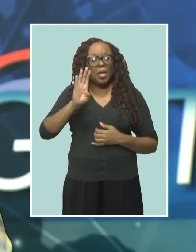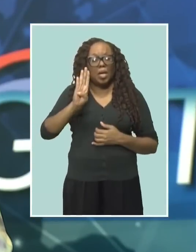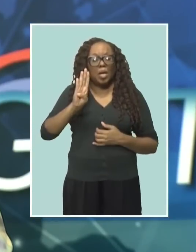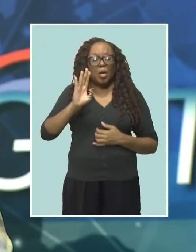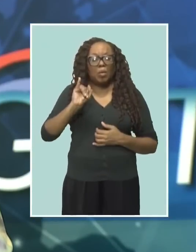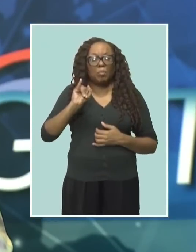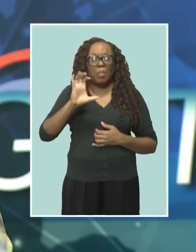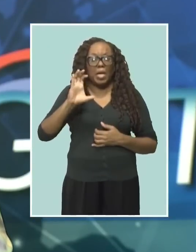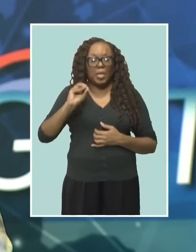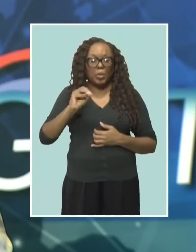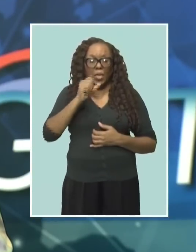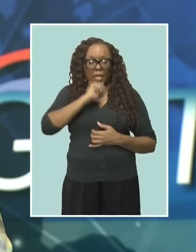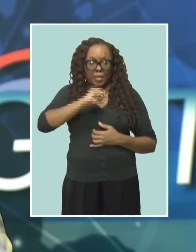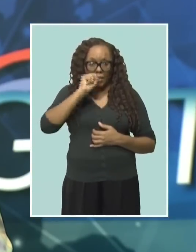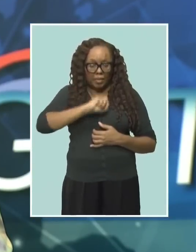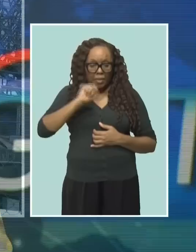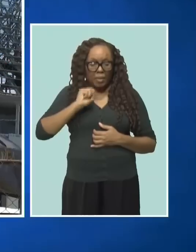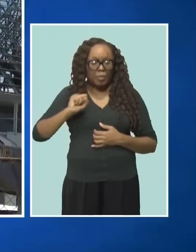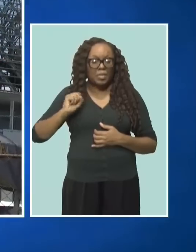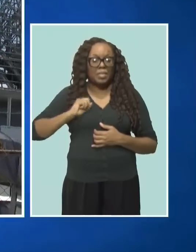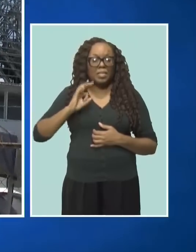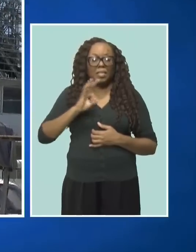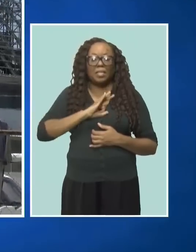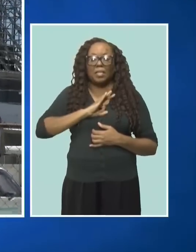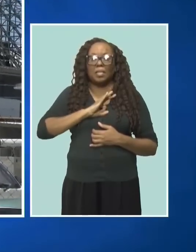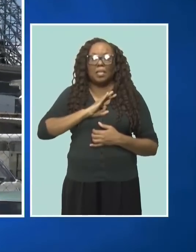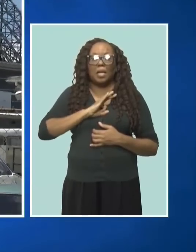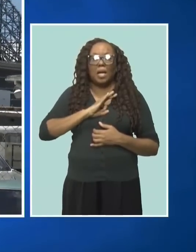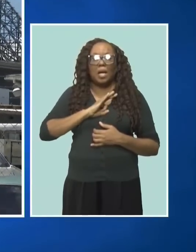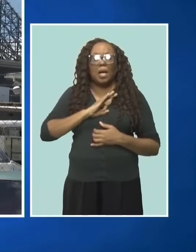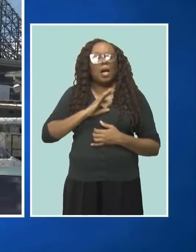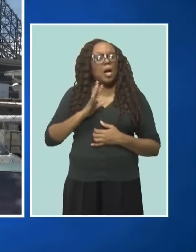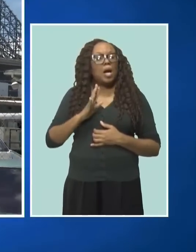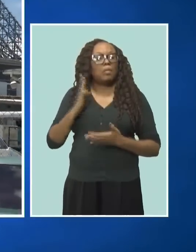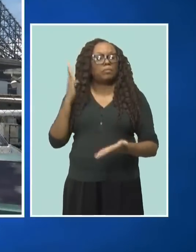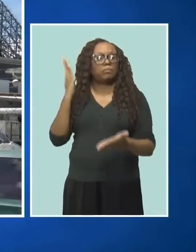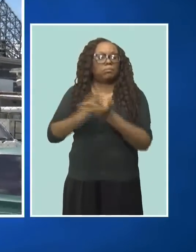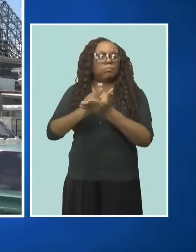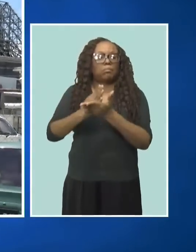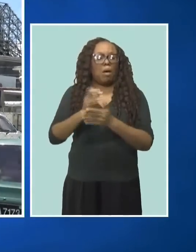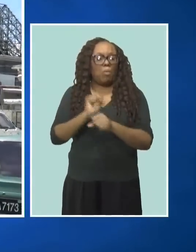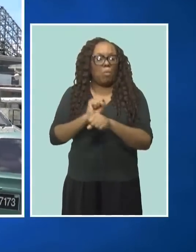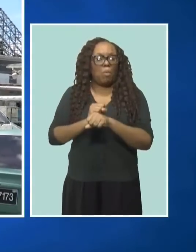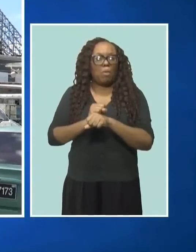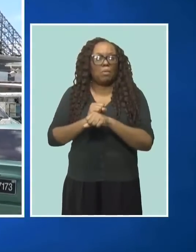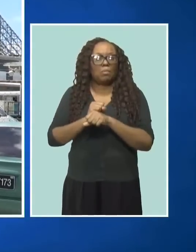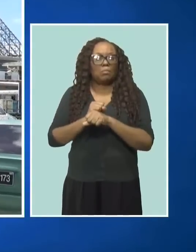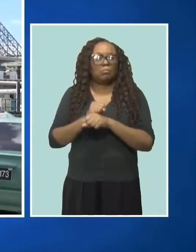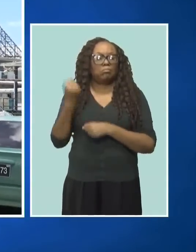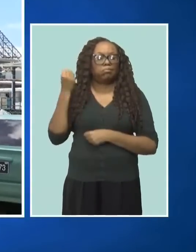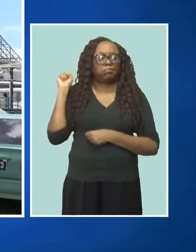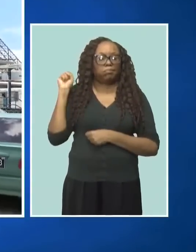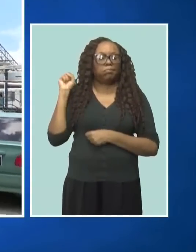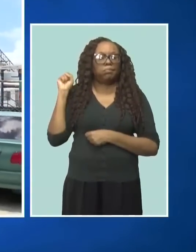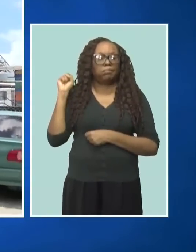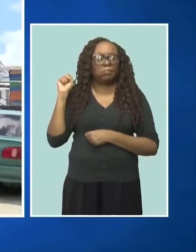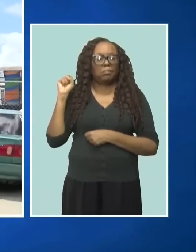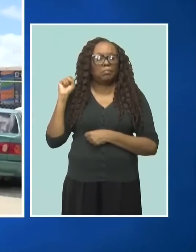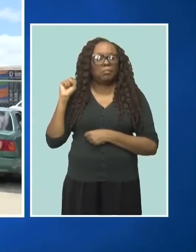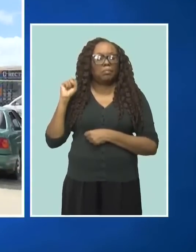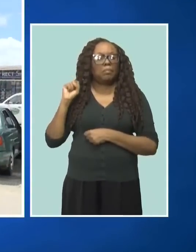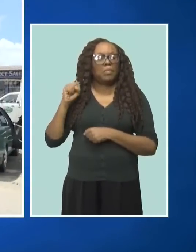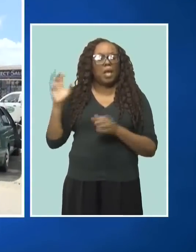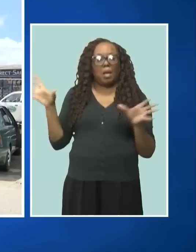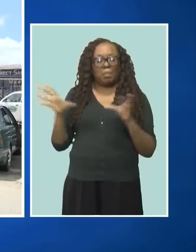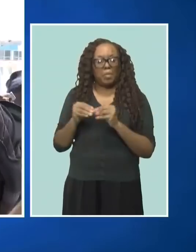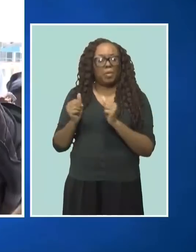today. More than 50 workers from various departments assembled outside the manufacturing plant with representatives of the Barbados Workers